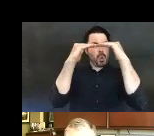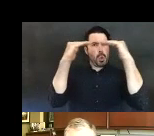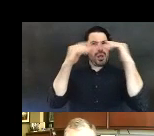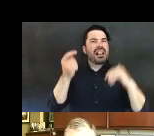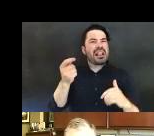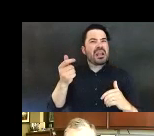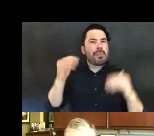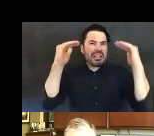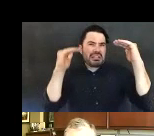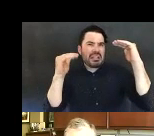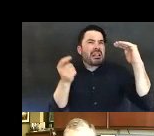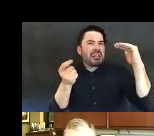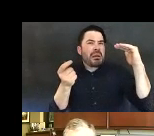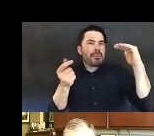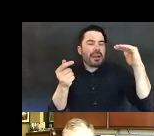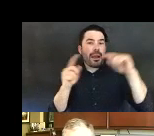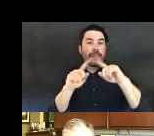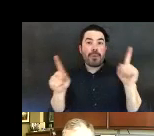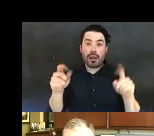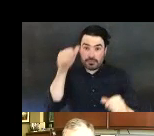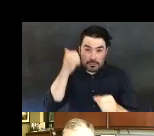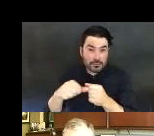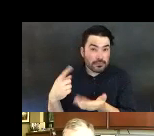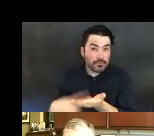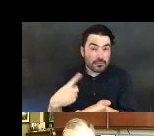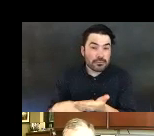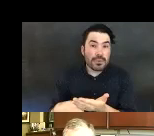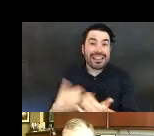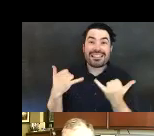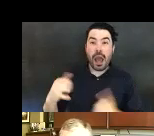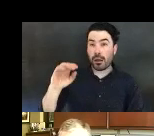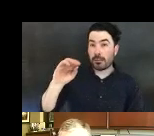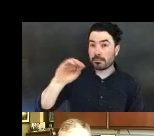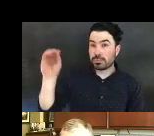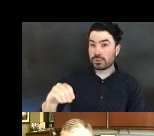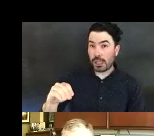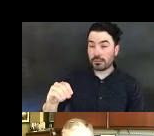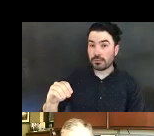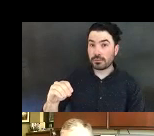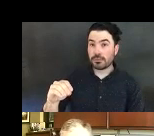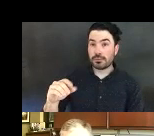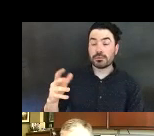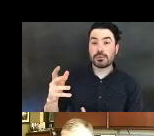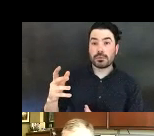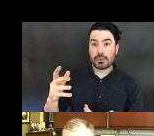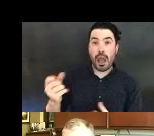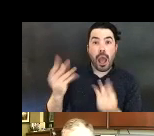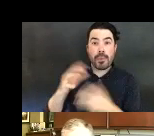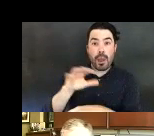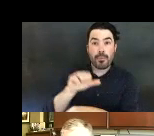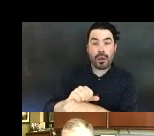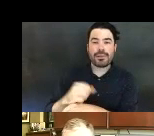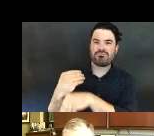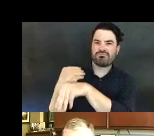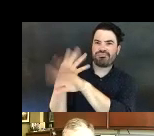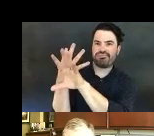before. But again, as we've talked about previously, significant portion of those visits being delivered through virtual care.